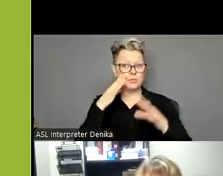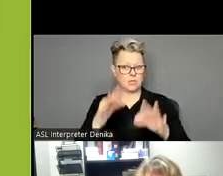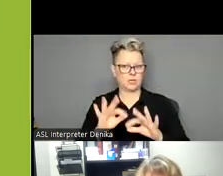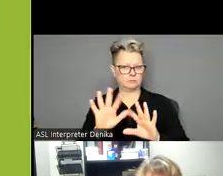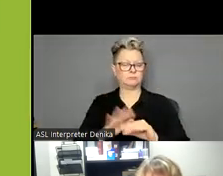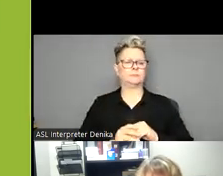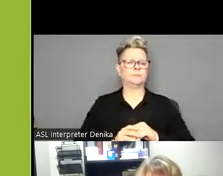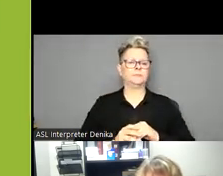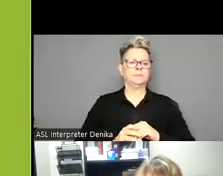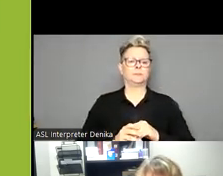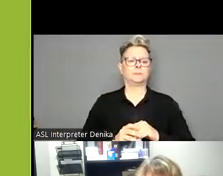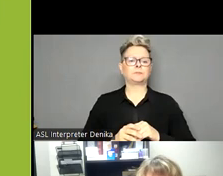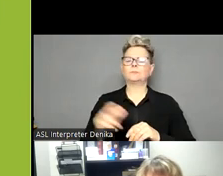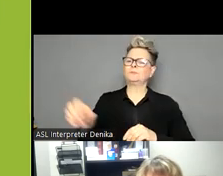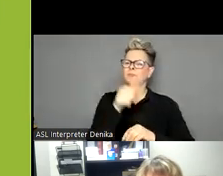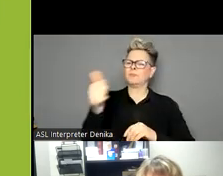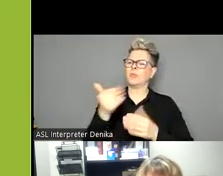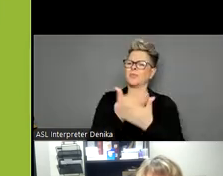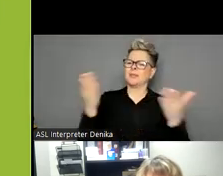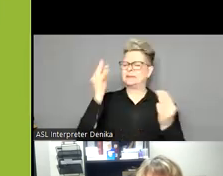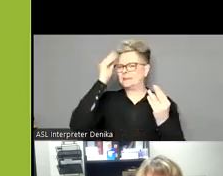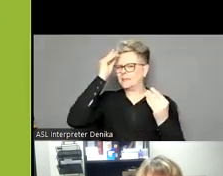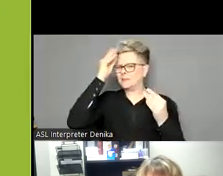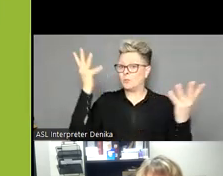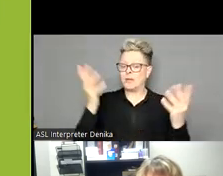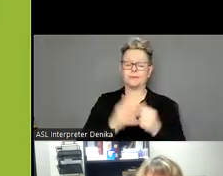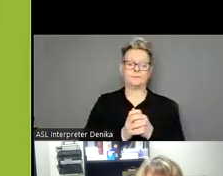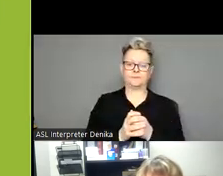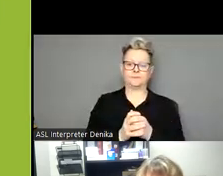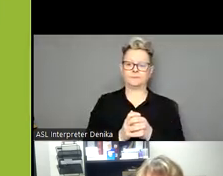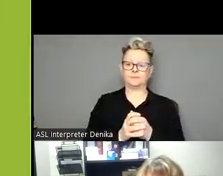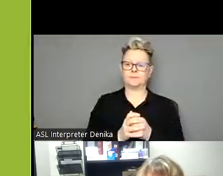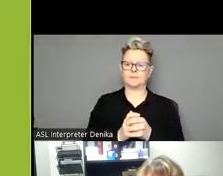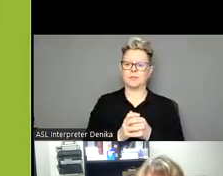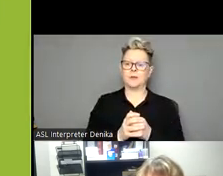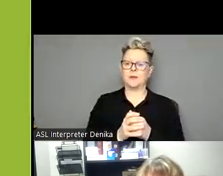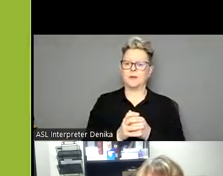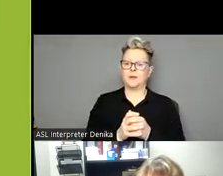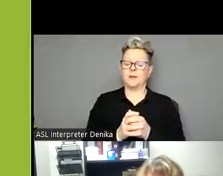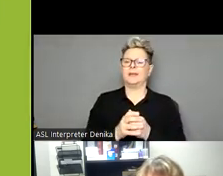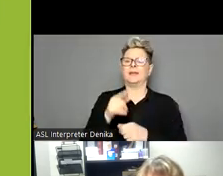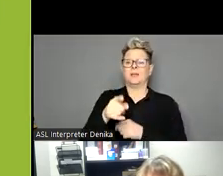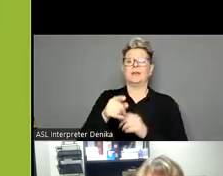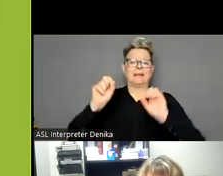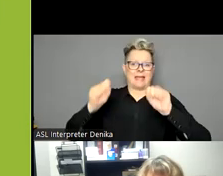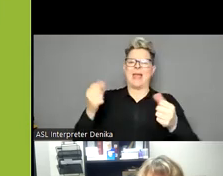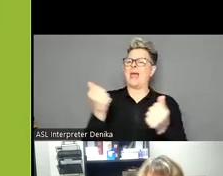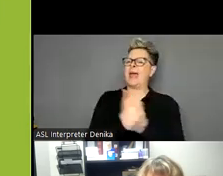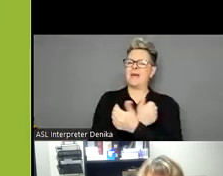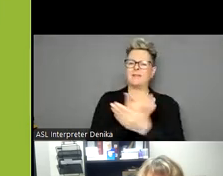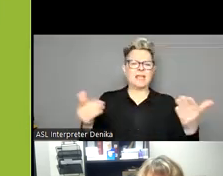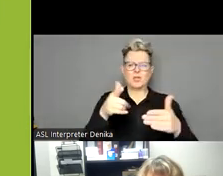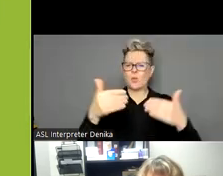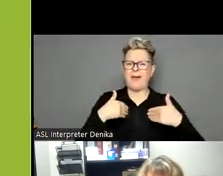Now, there are some other considerations here too. You can't necessarily leave literally everything you own exactly how you